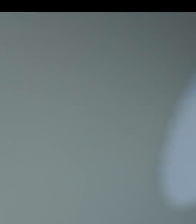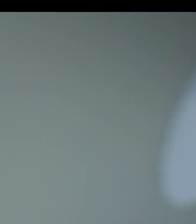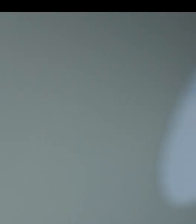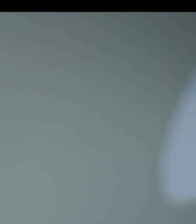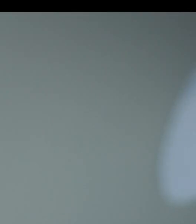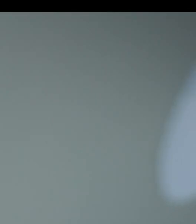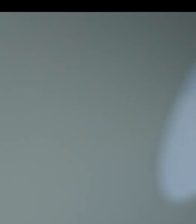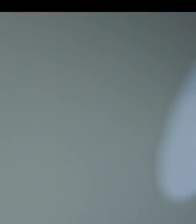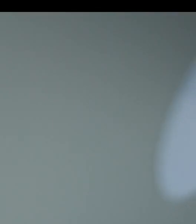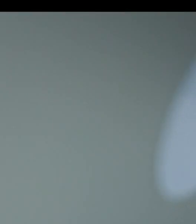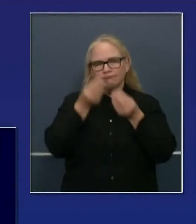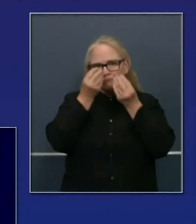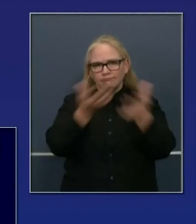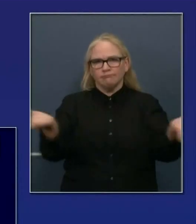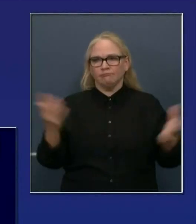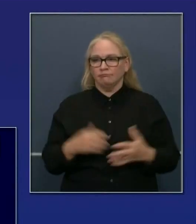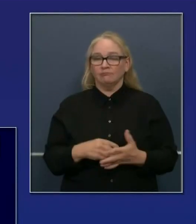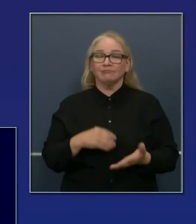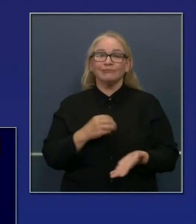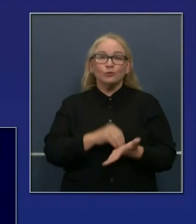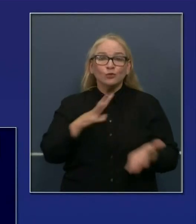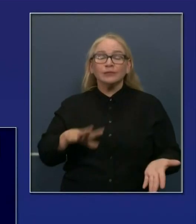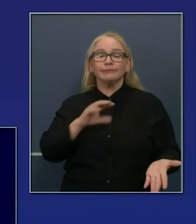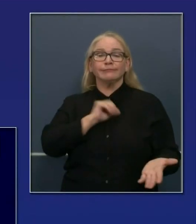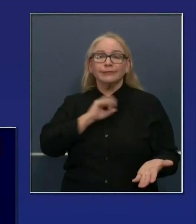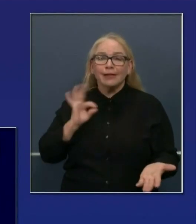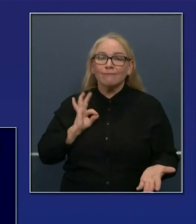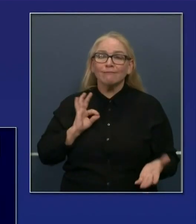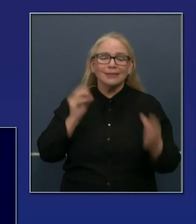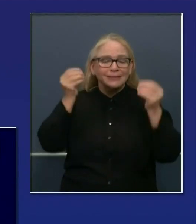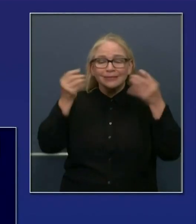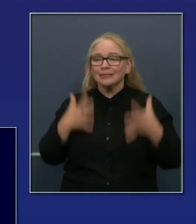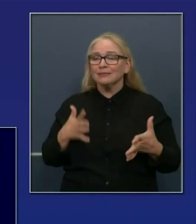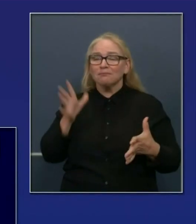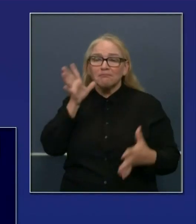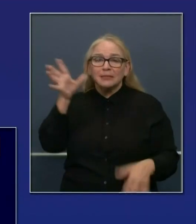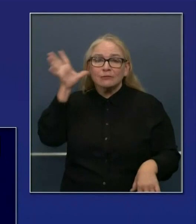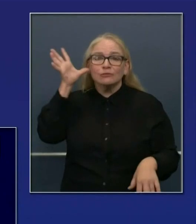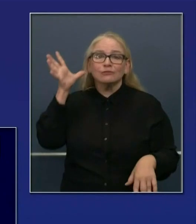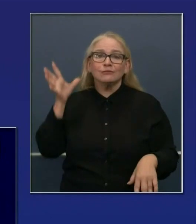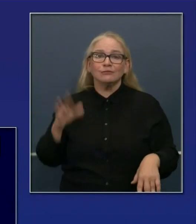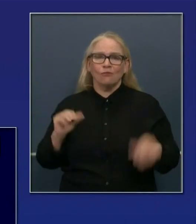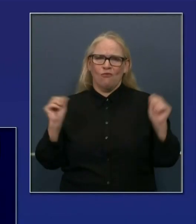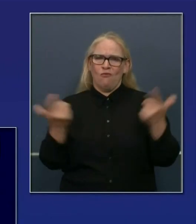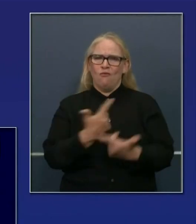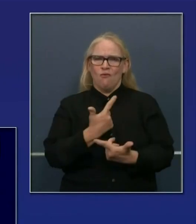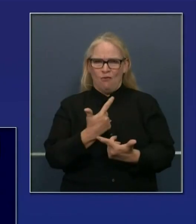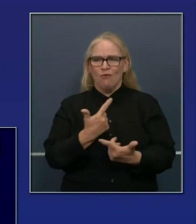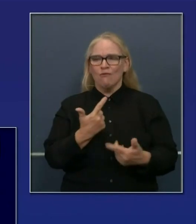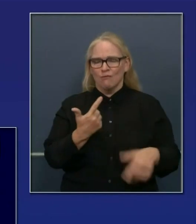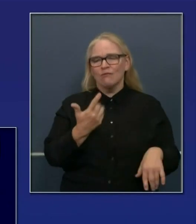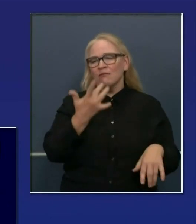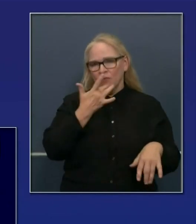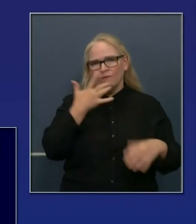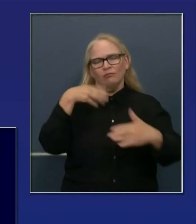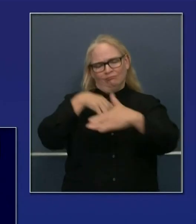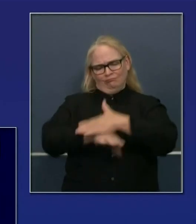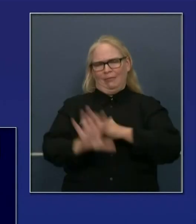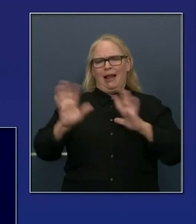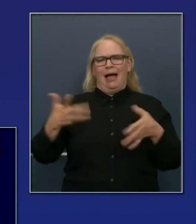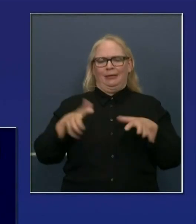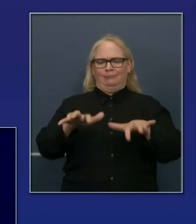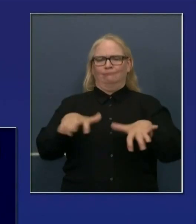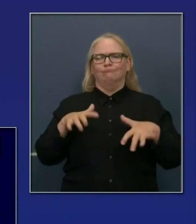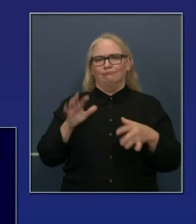with online classes only. We all prefer in-classroom instructions for all the obvious reasons, social and